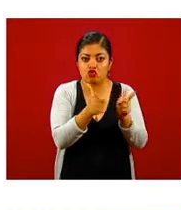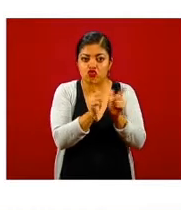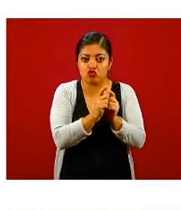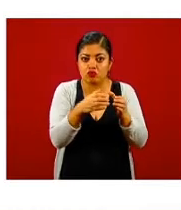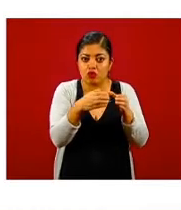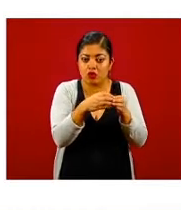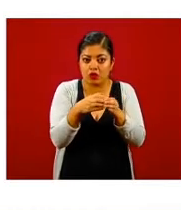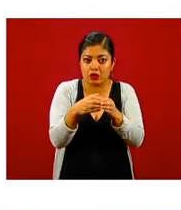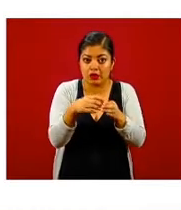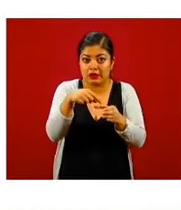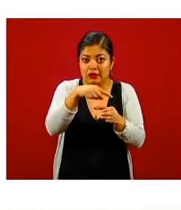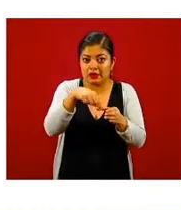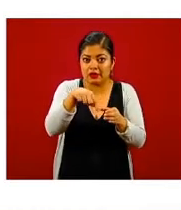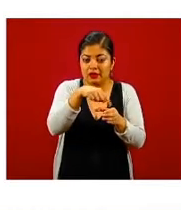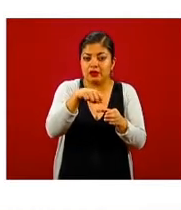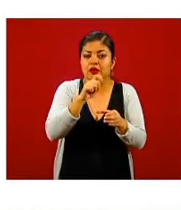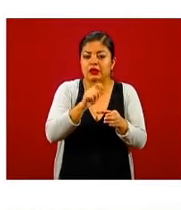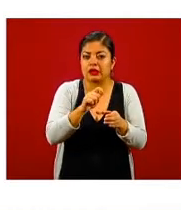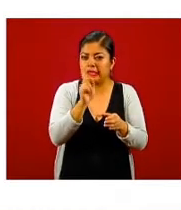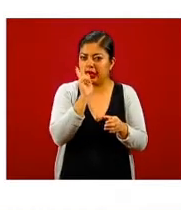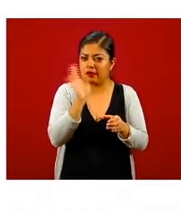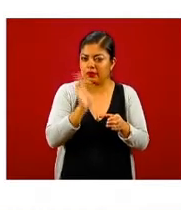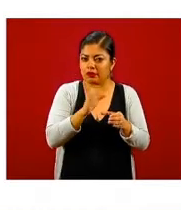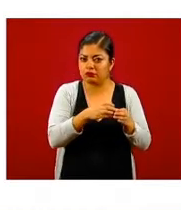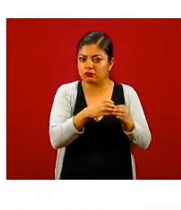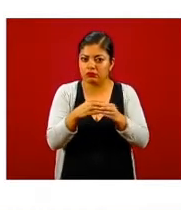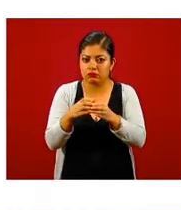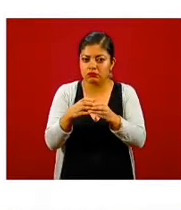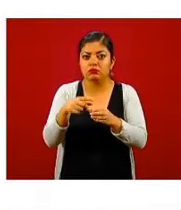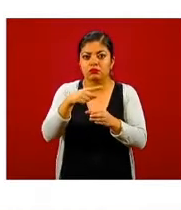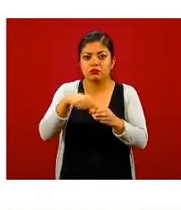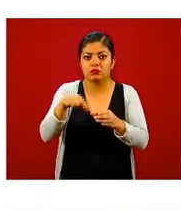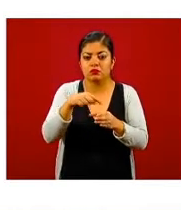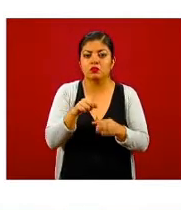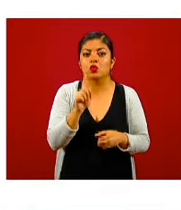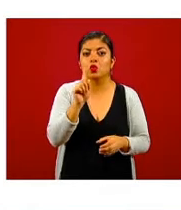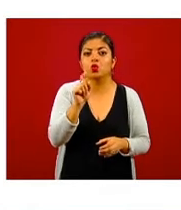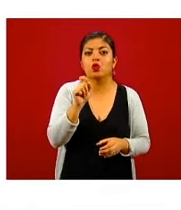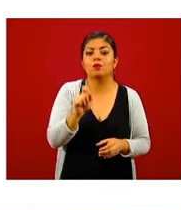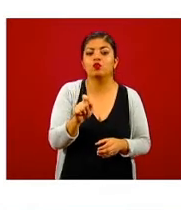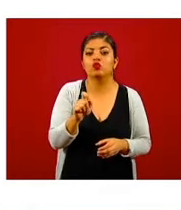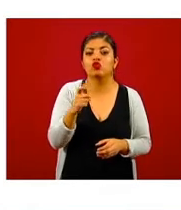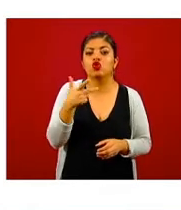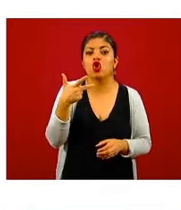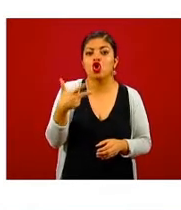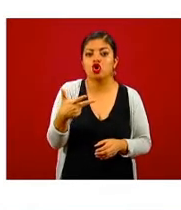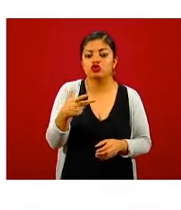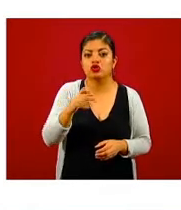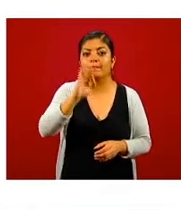possibility increases. There's a group of people who